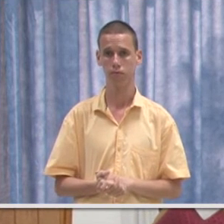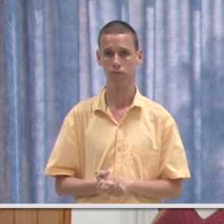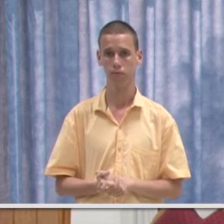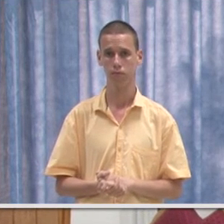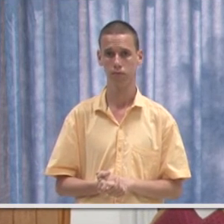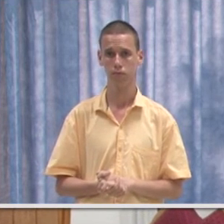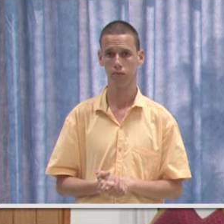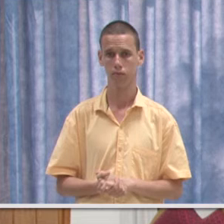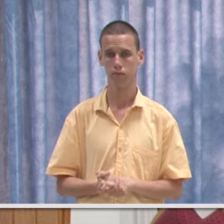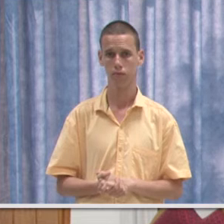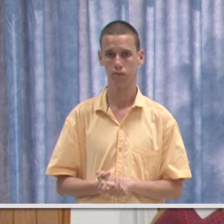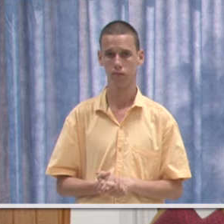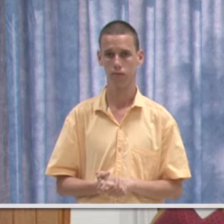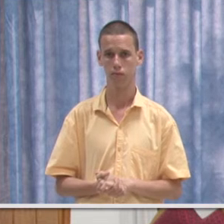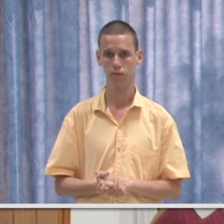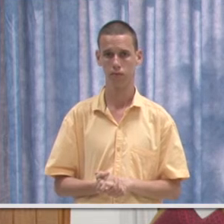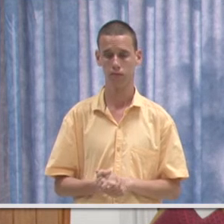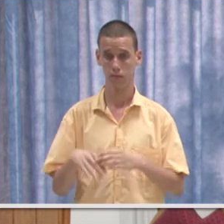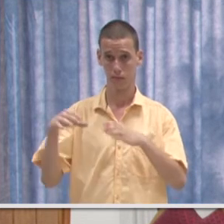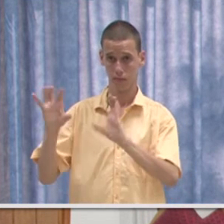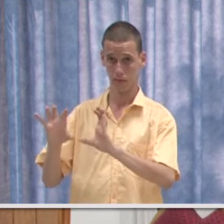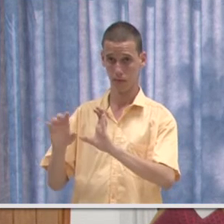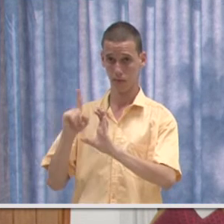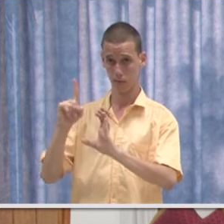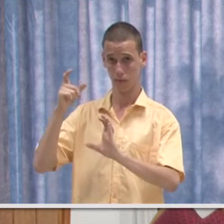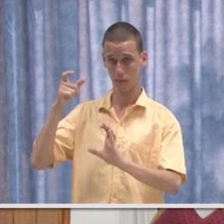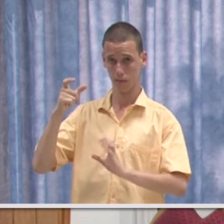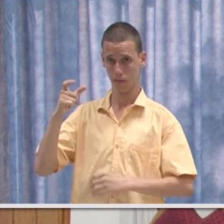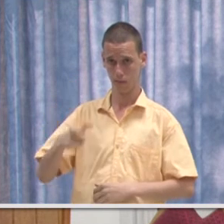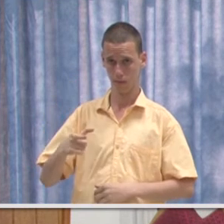was in moderate condition, the disease,